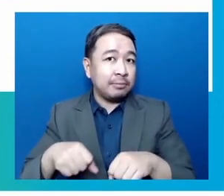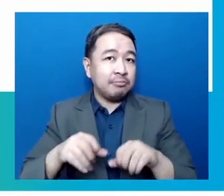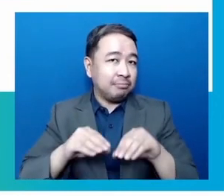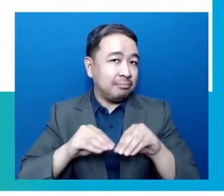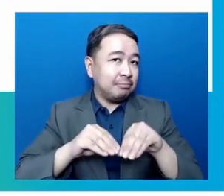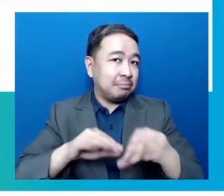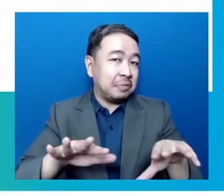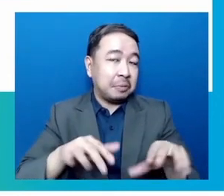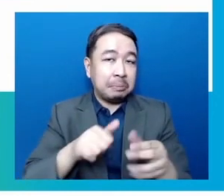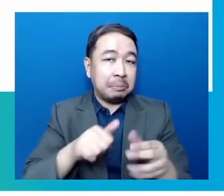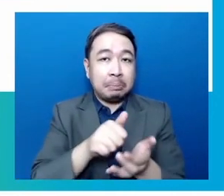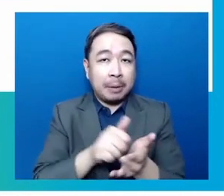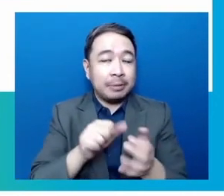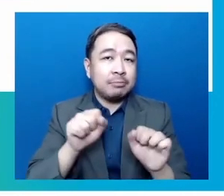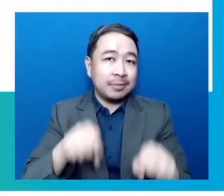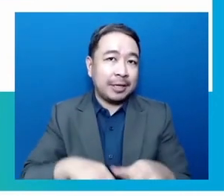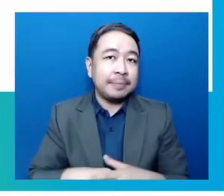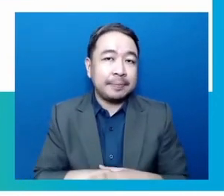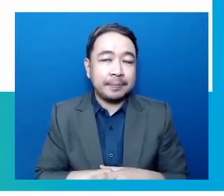The other source of leverage,